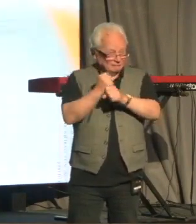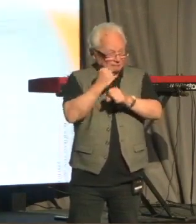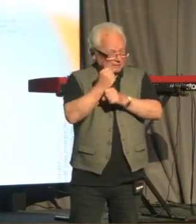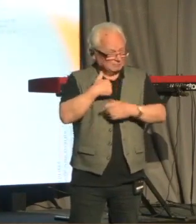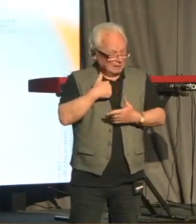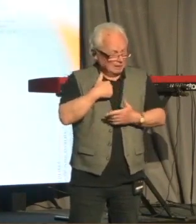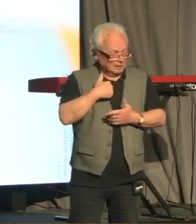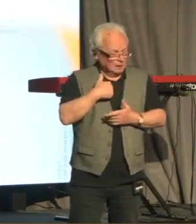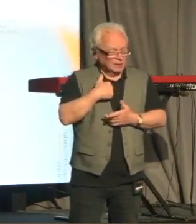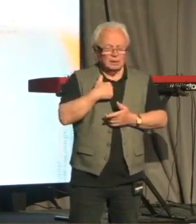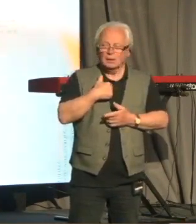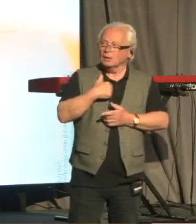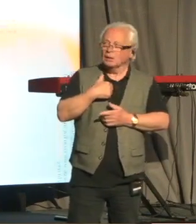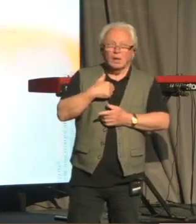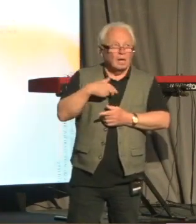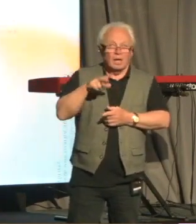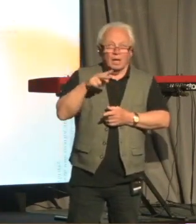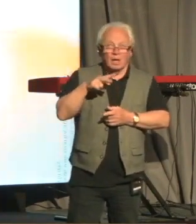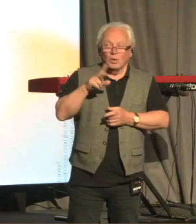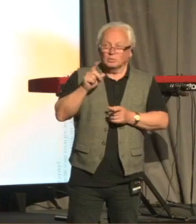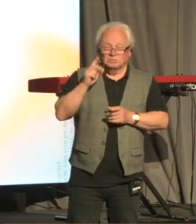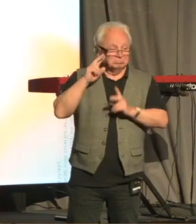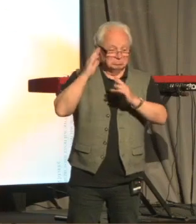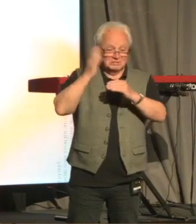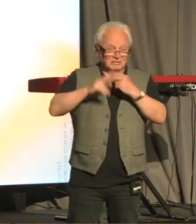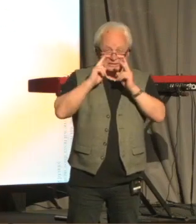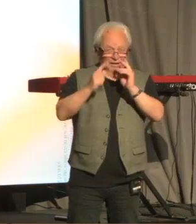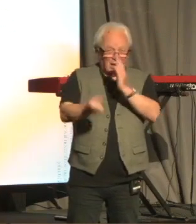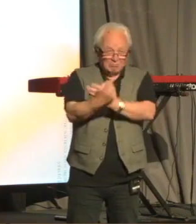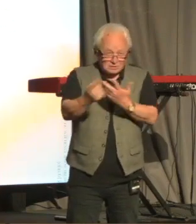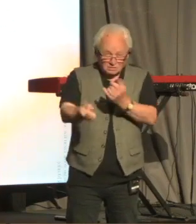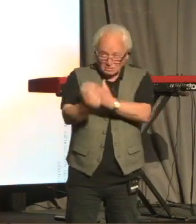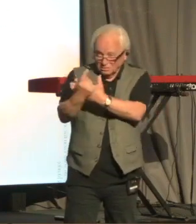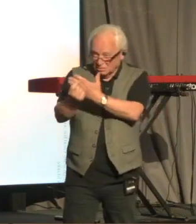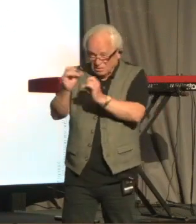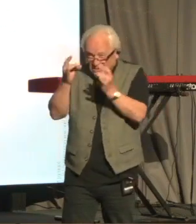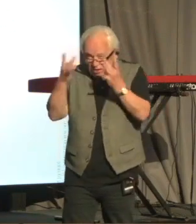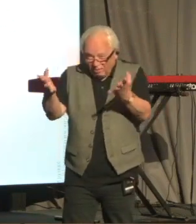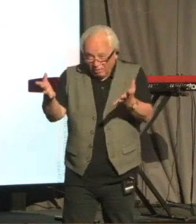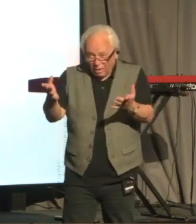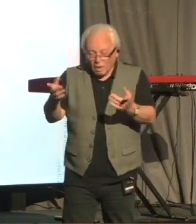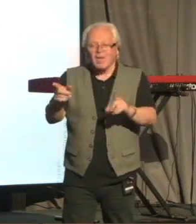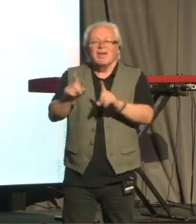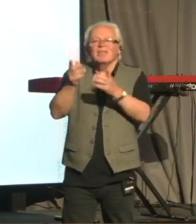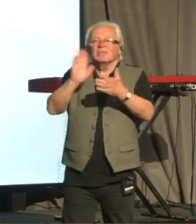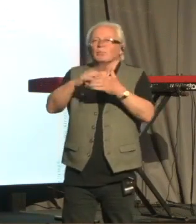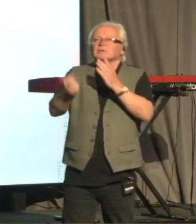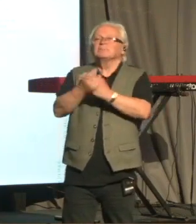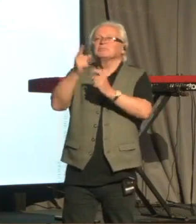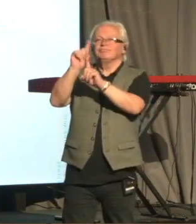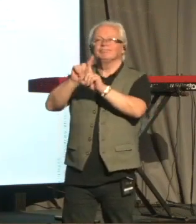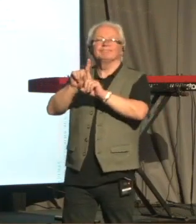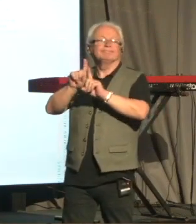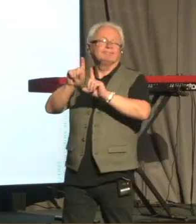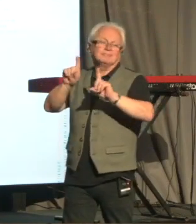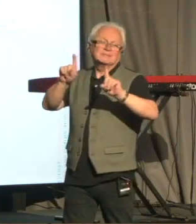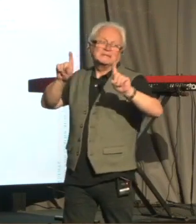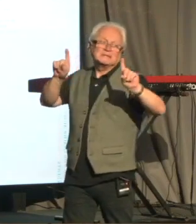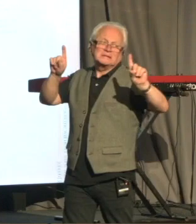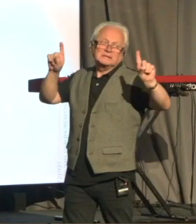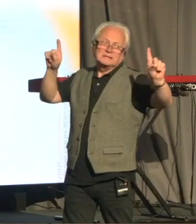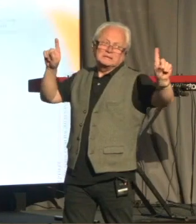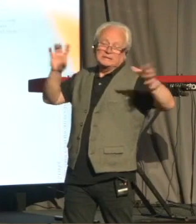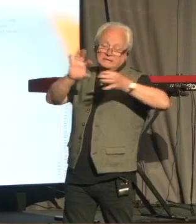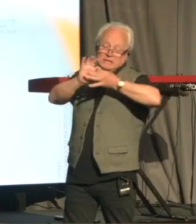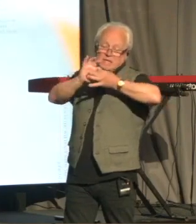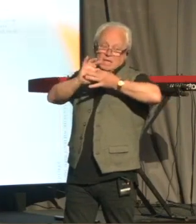And they don't see it. And what happens is that they walk away. We realize that they were never really in